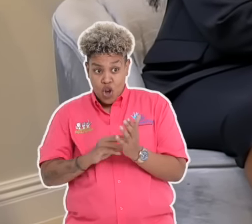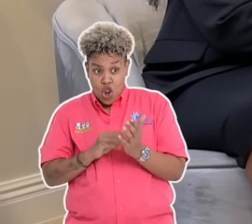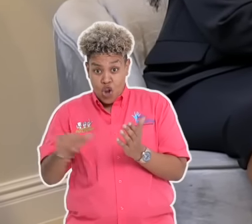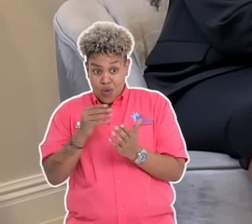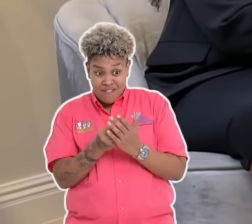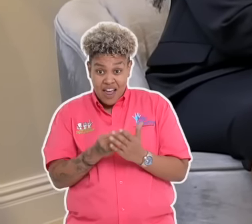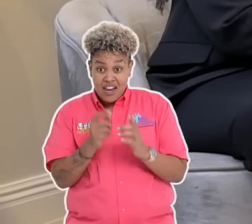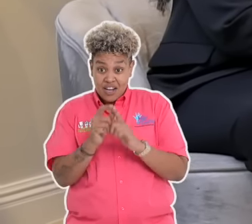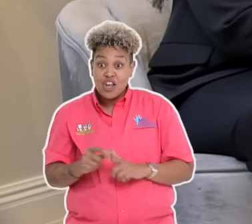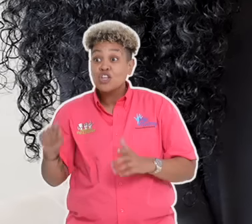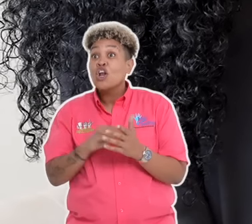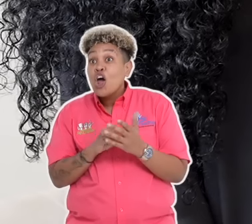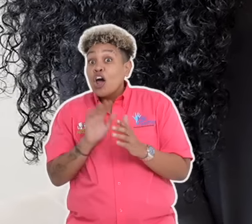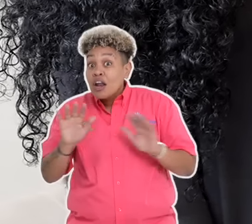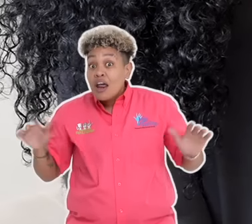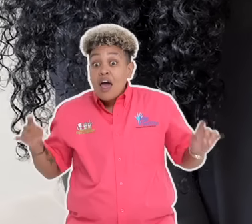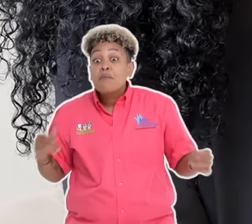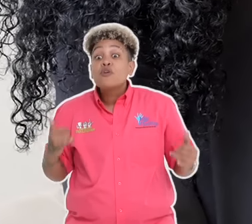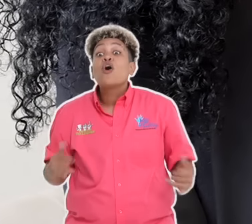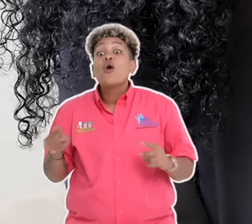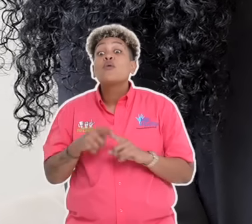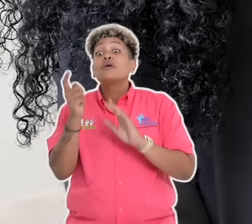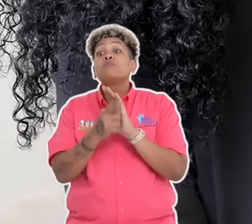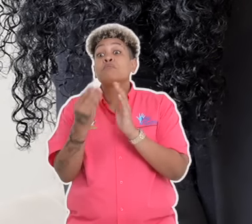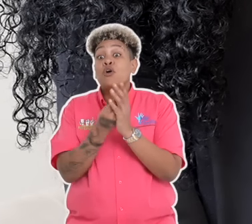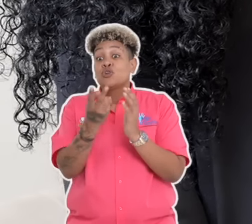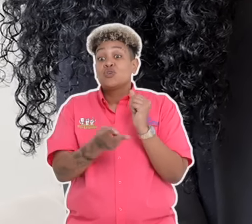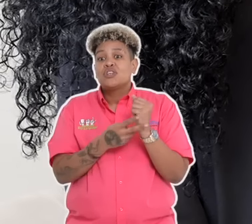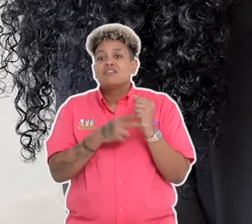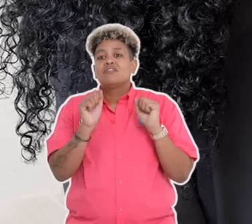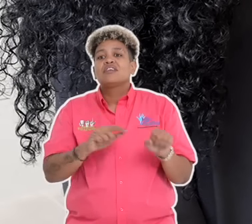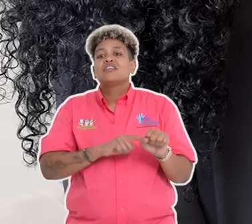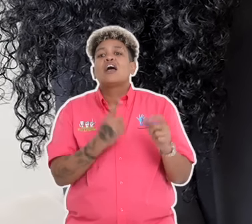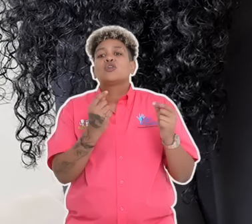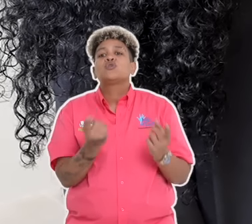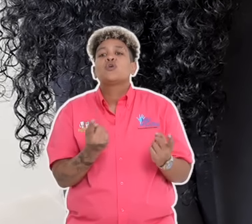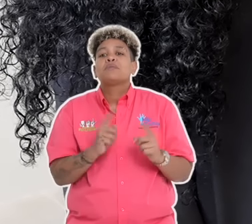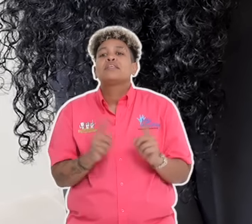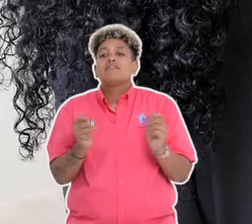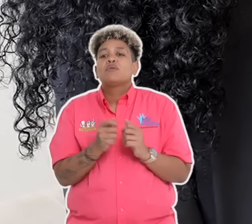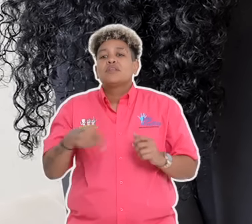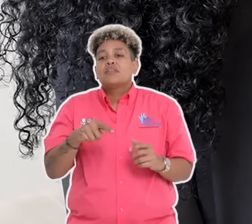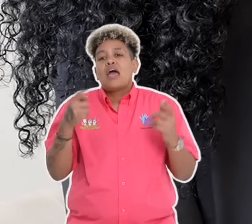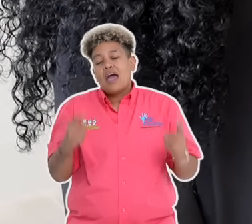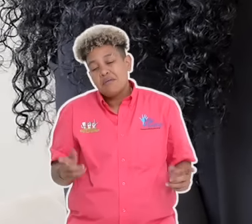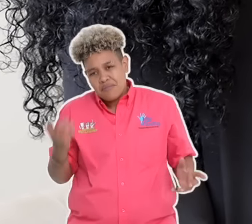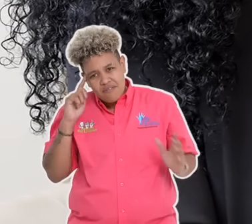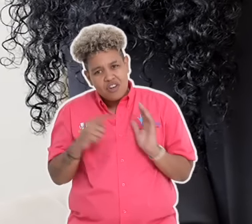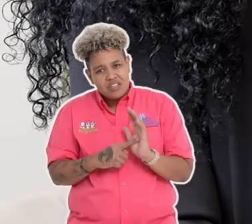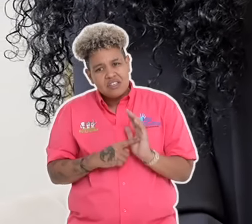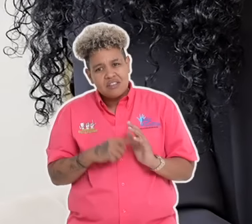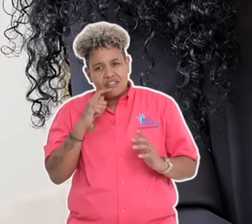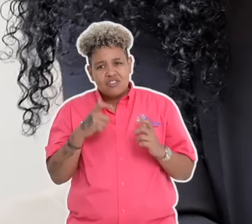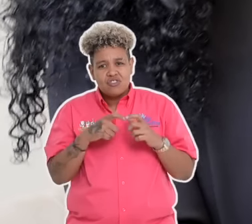those financial terms and learning those things, now the money that you have saved, now you can start doing something differently yeah. with. Like, yeah. for